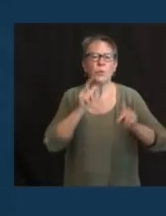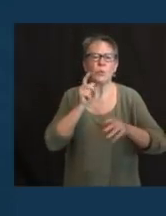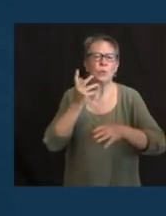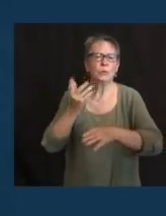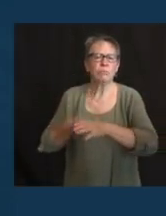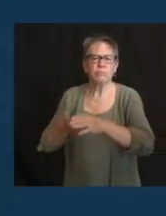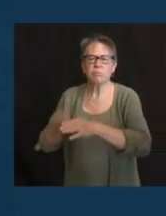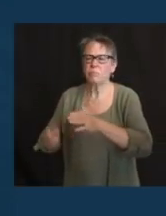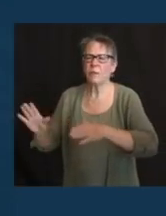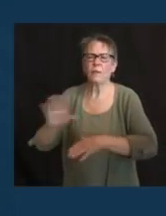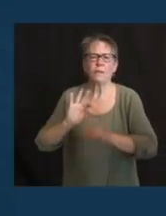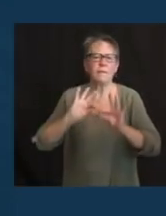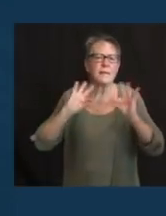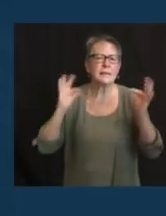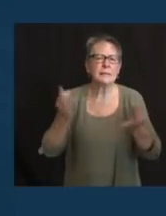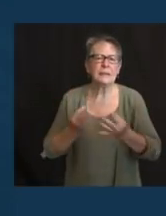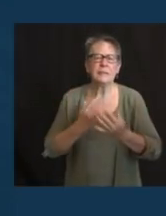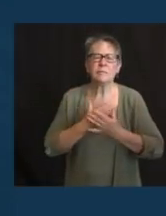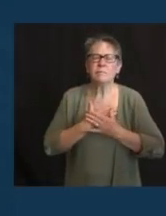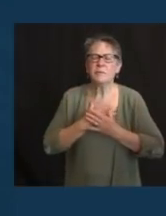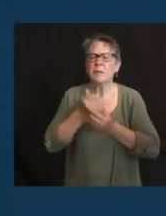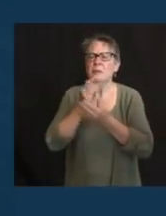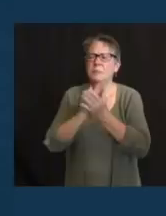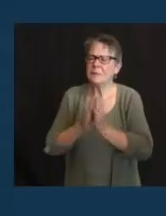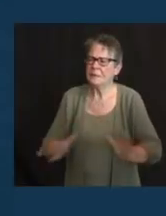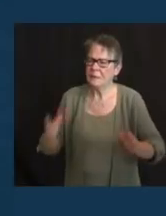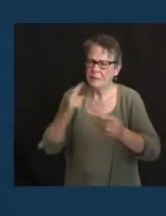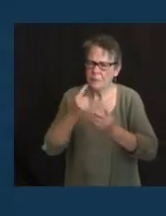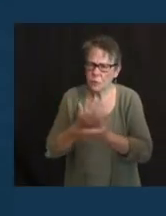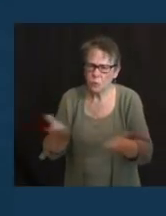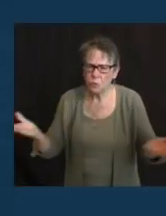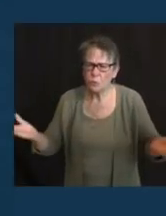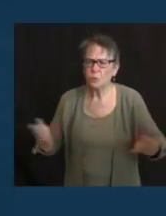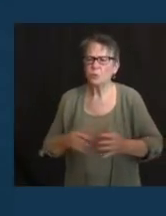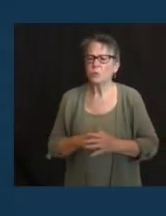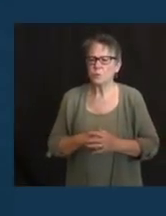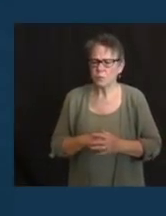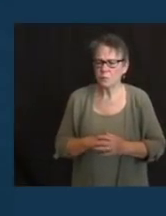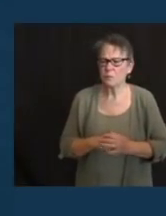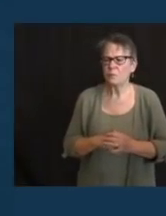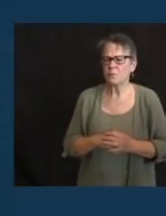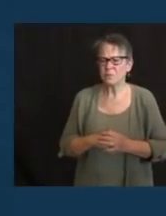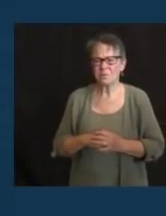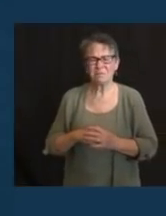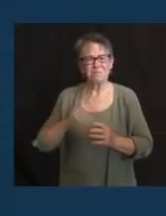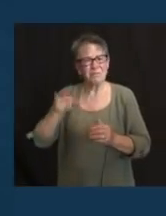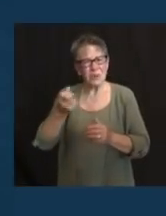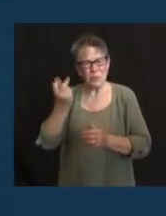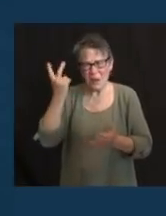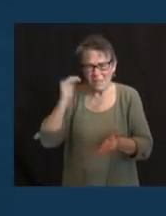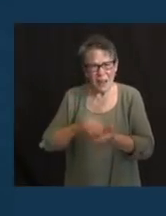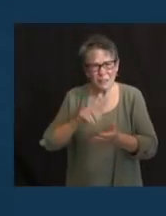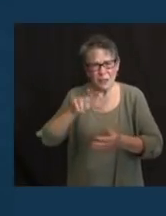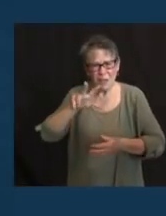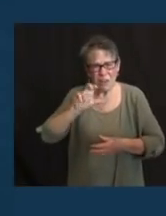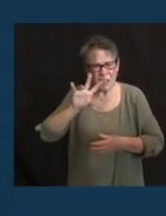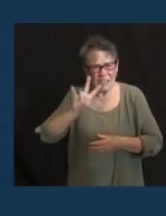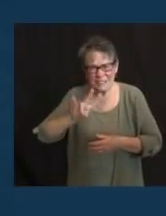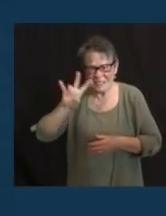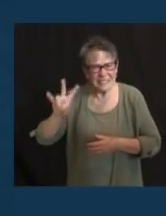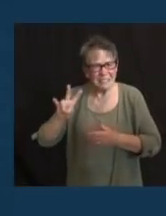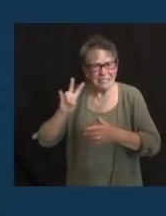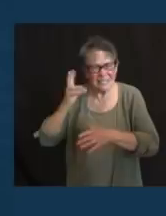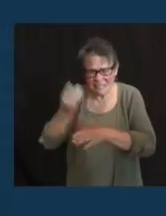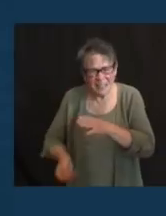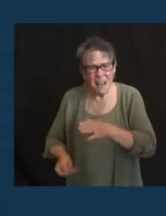12,377 extraordinary lives, and in the coming days, we should expect to surpass the somber